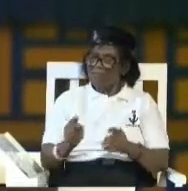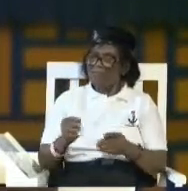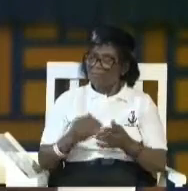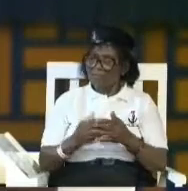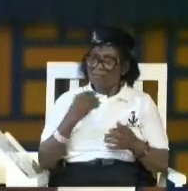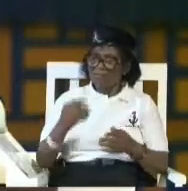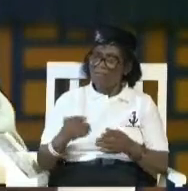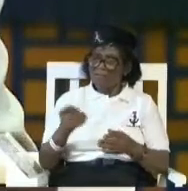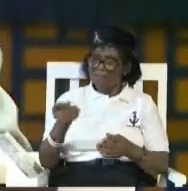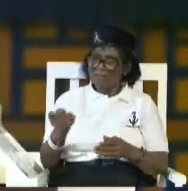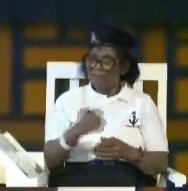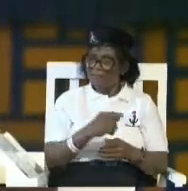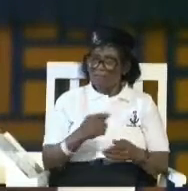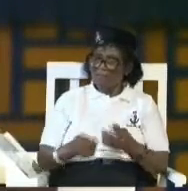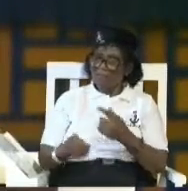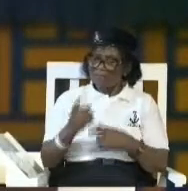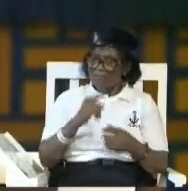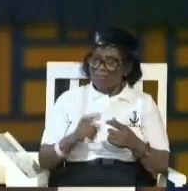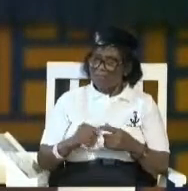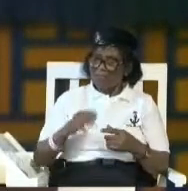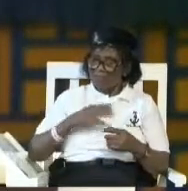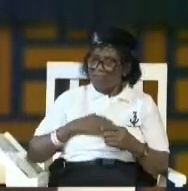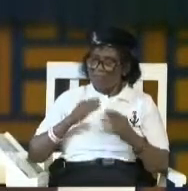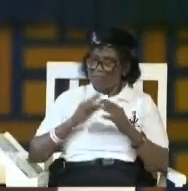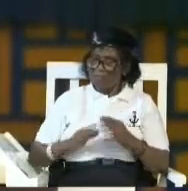And you can then begin to see